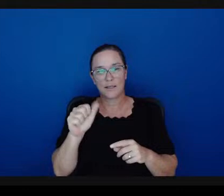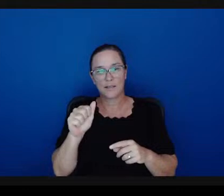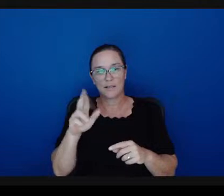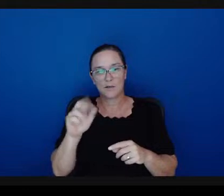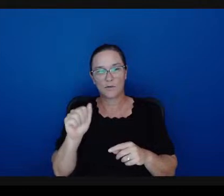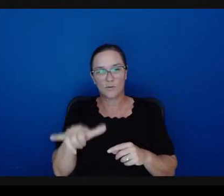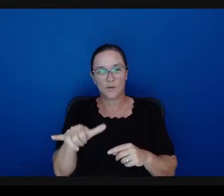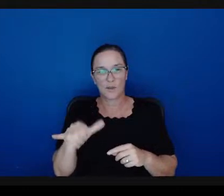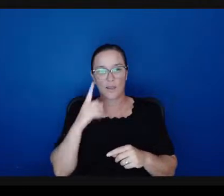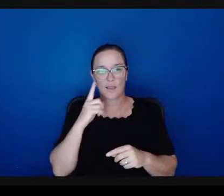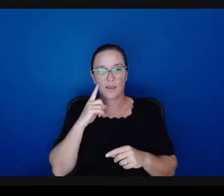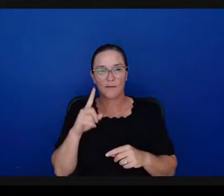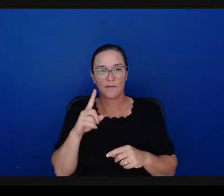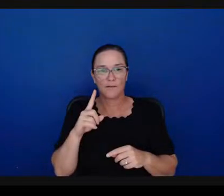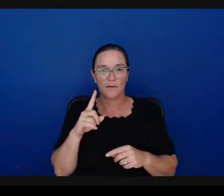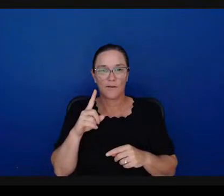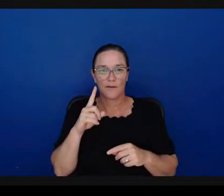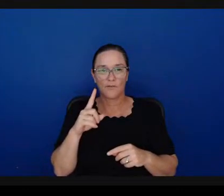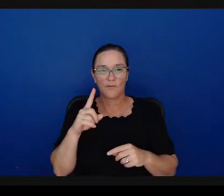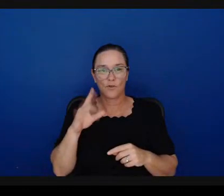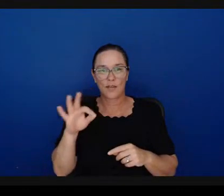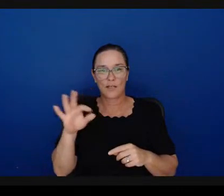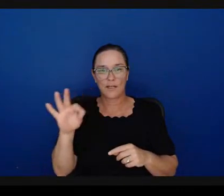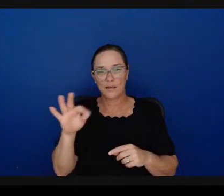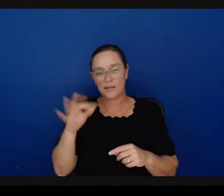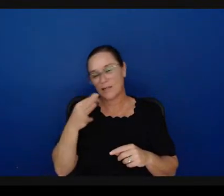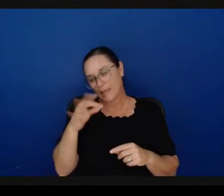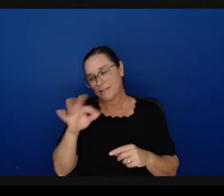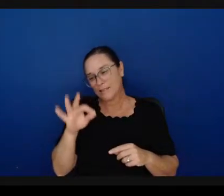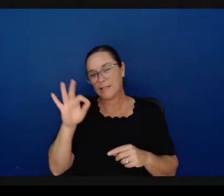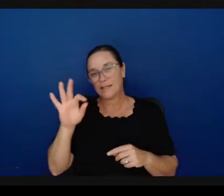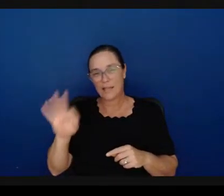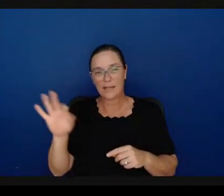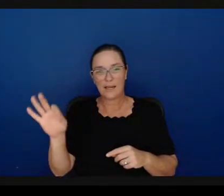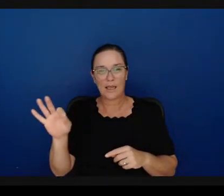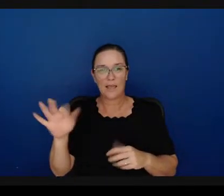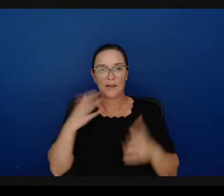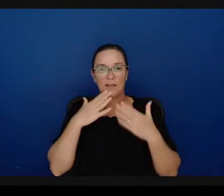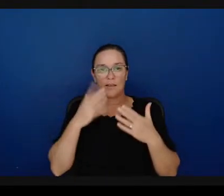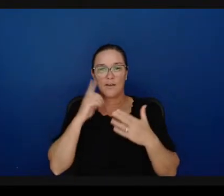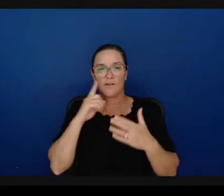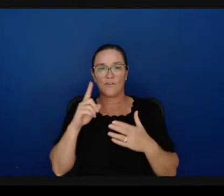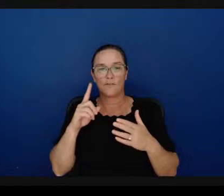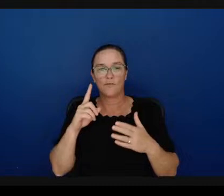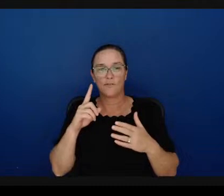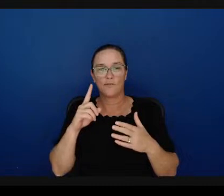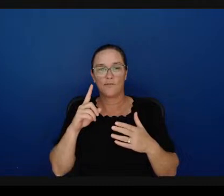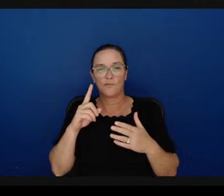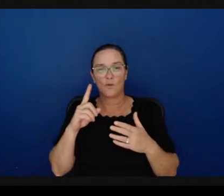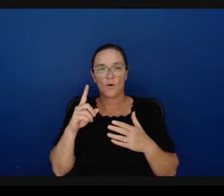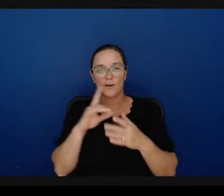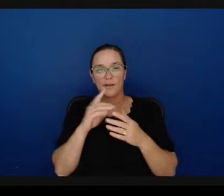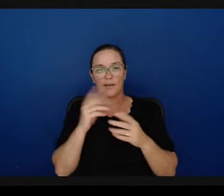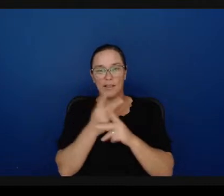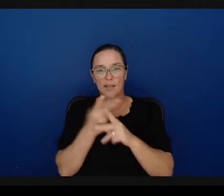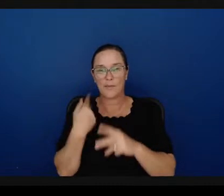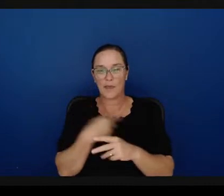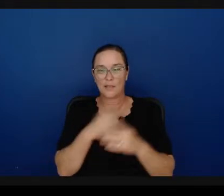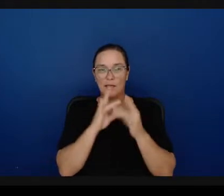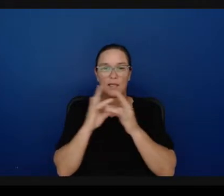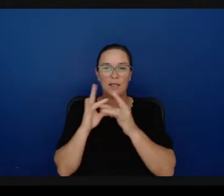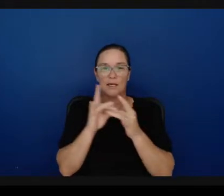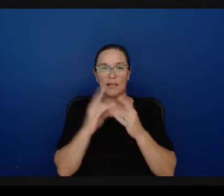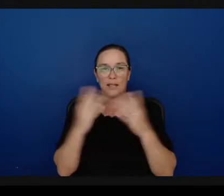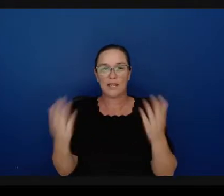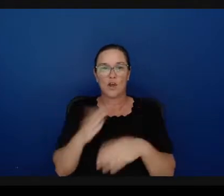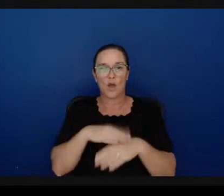for 1999. Mahalo for all you do to keep us connected. The beautiful Big Island. I appreciate the support there. And we